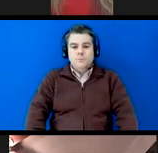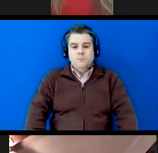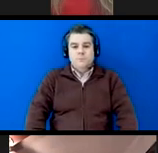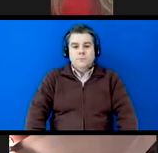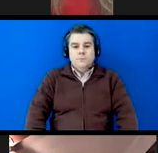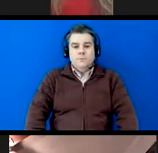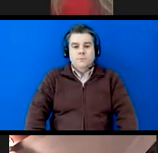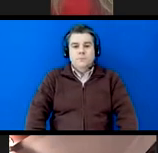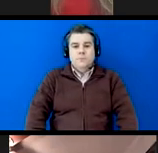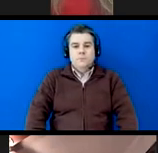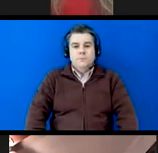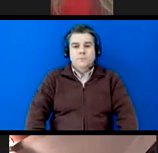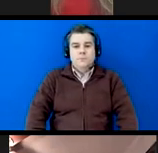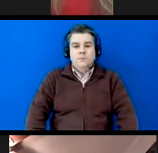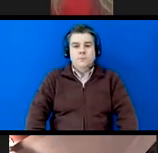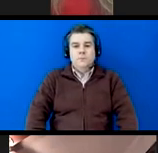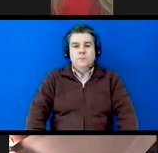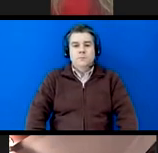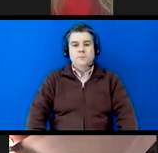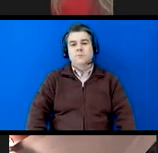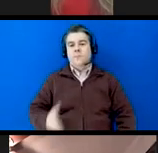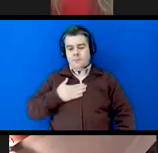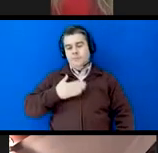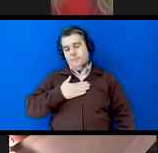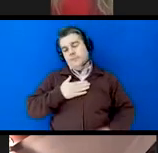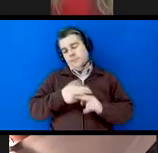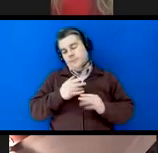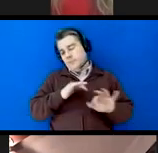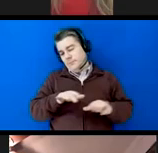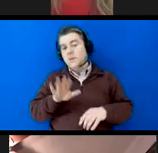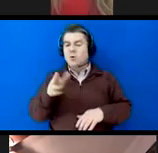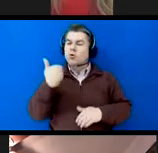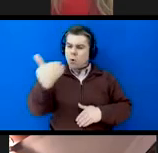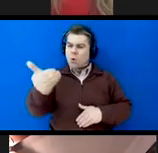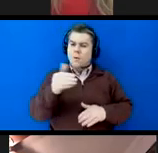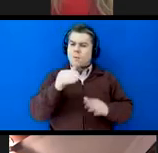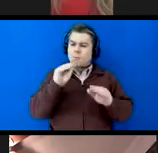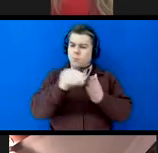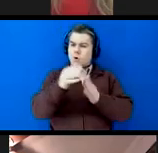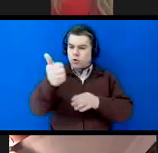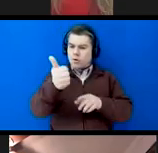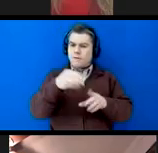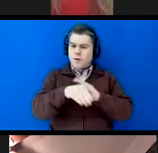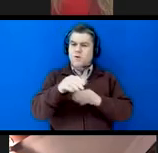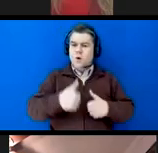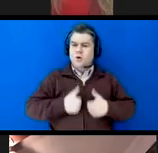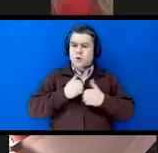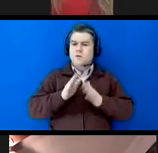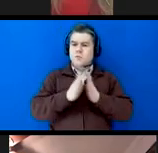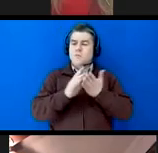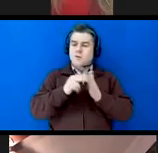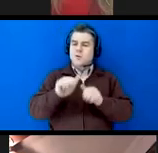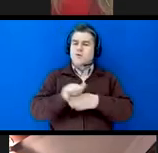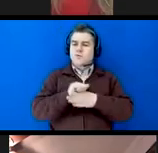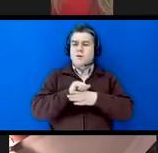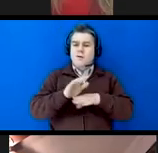select myself from my address book. It's good for you to go ahead and put yourself in the address book so you can practice all these different things on